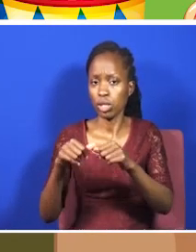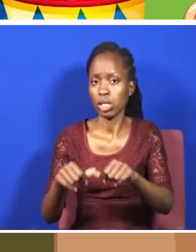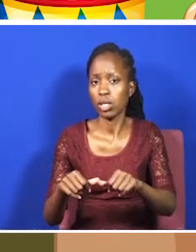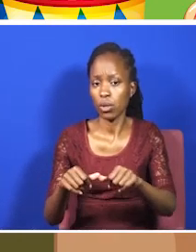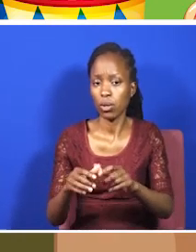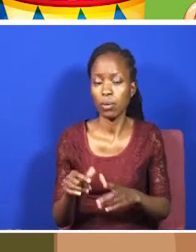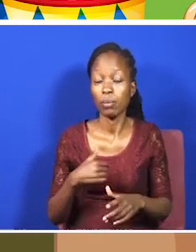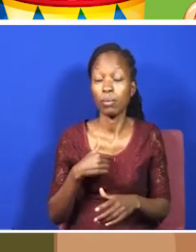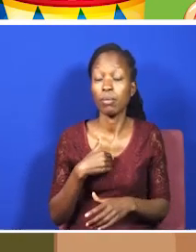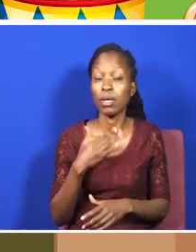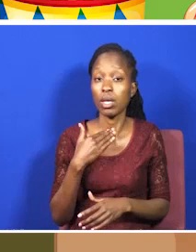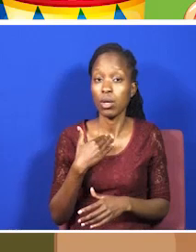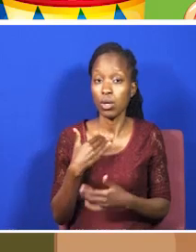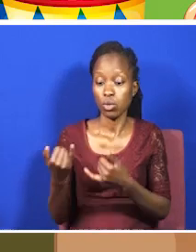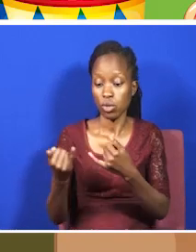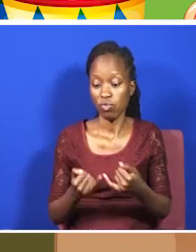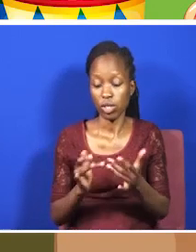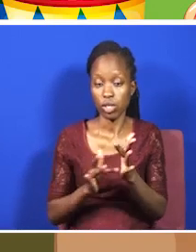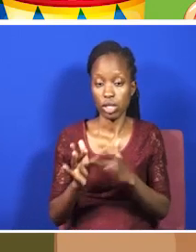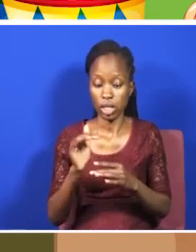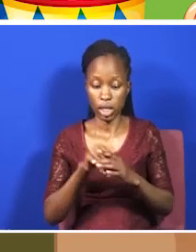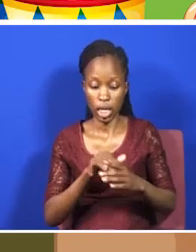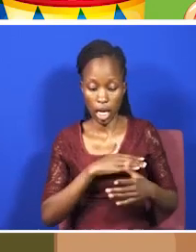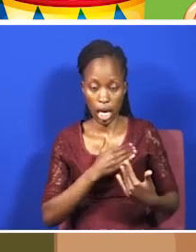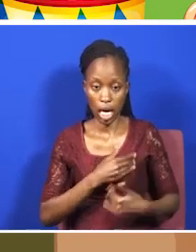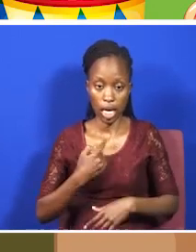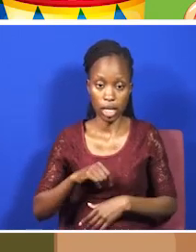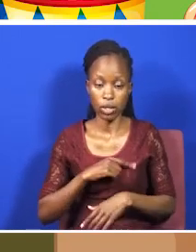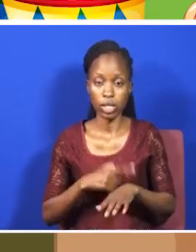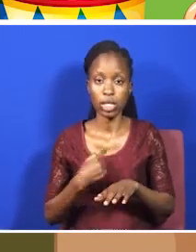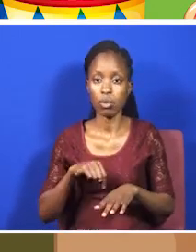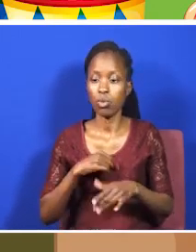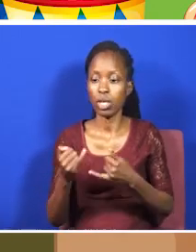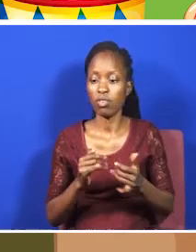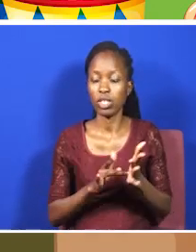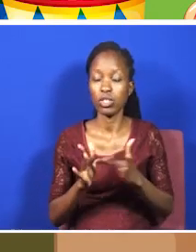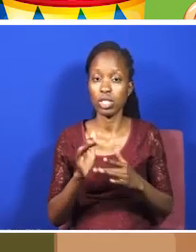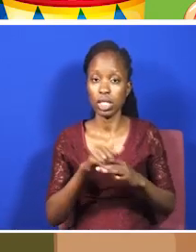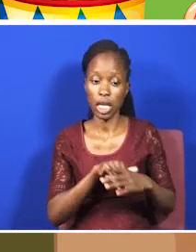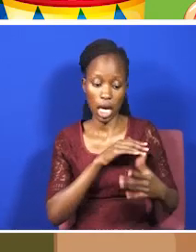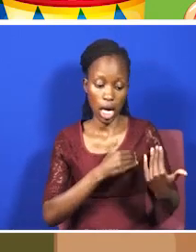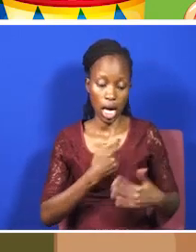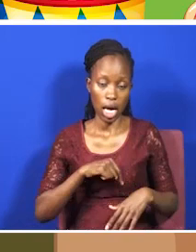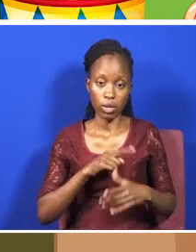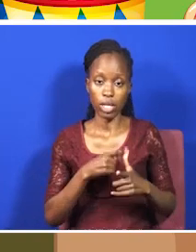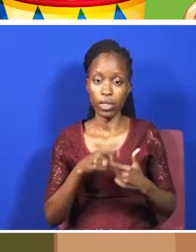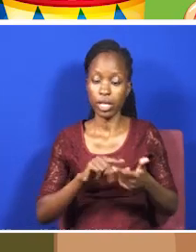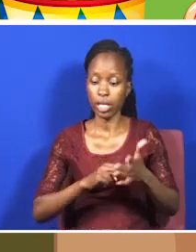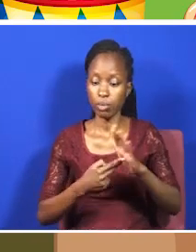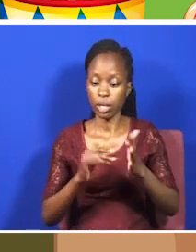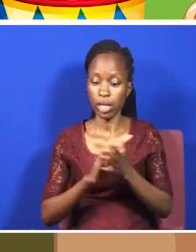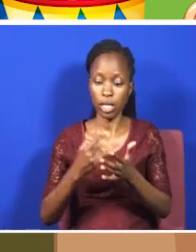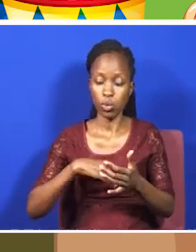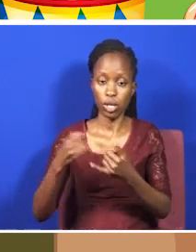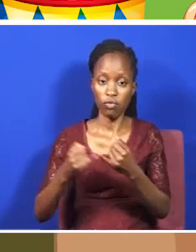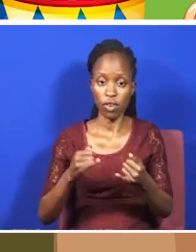Now, boys and girls, before we continue any further, I would like us to invite Jesus in our heart. When we invite